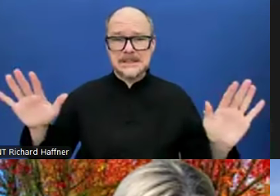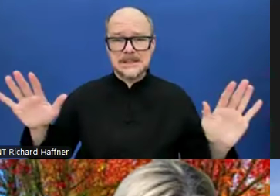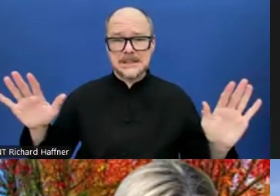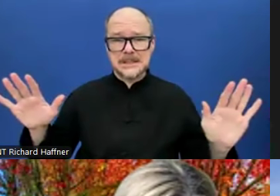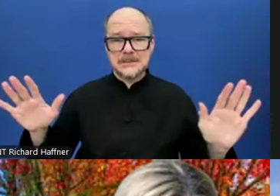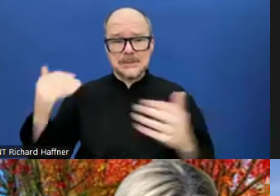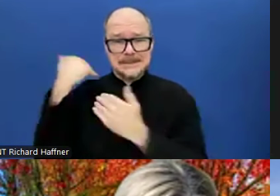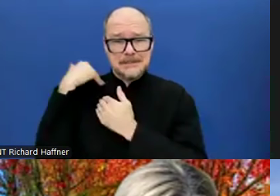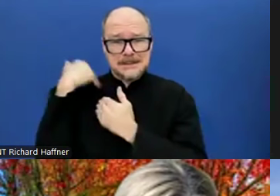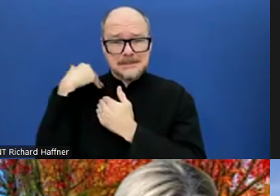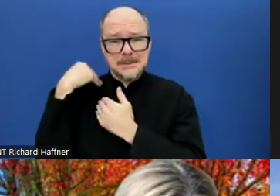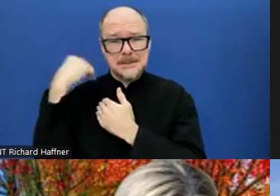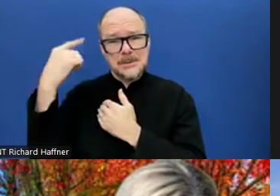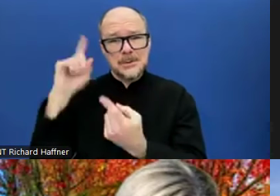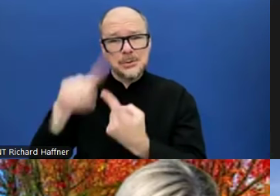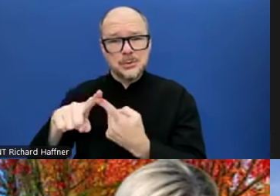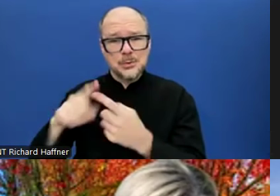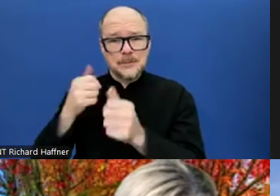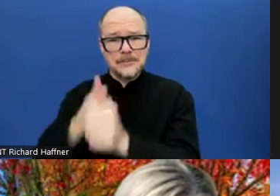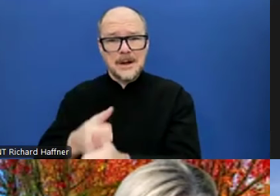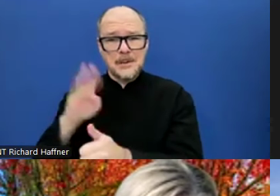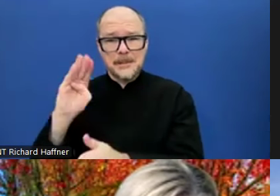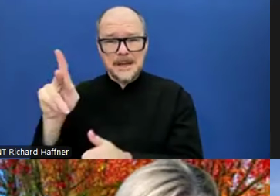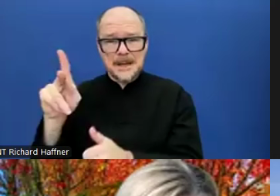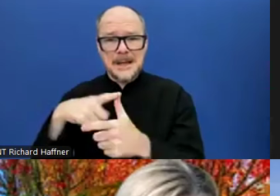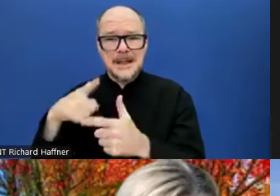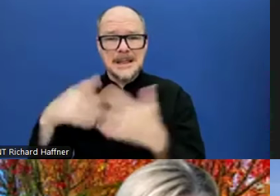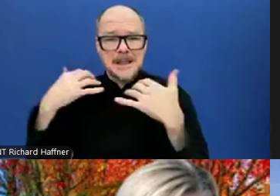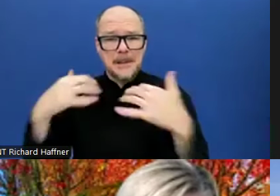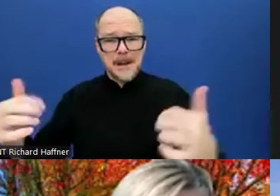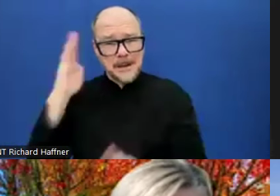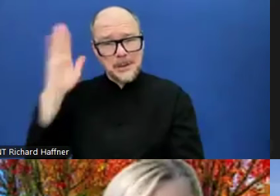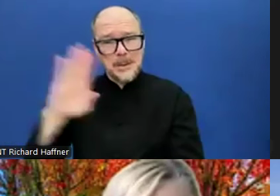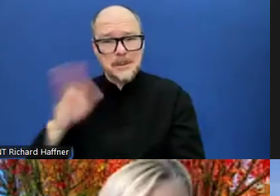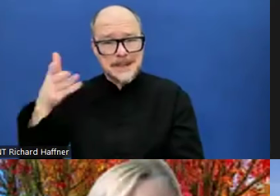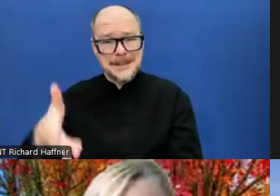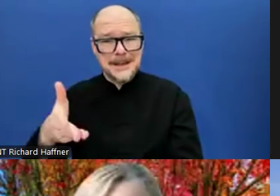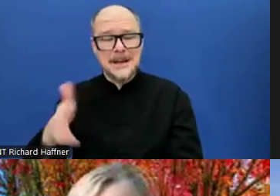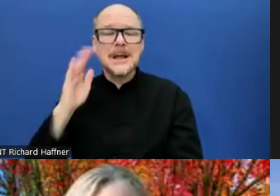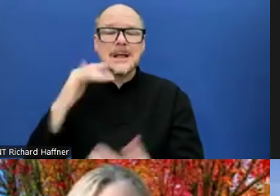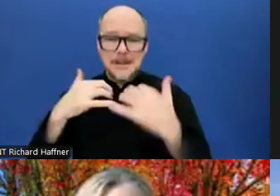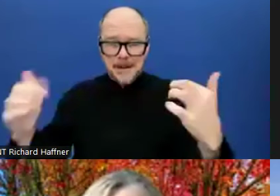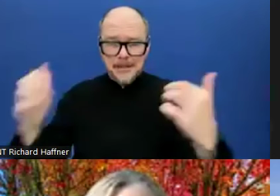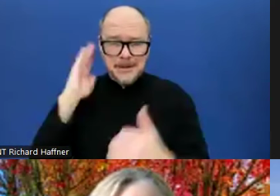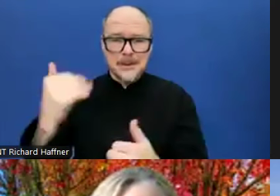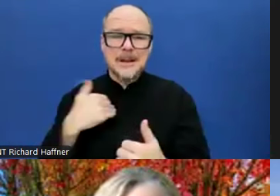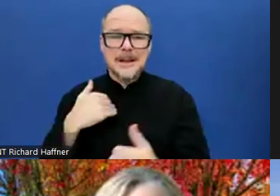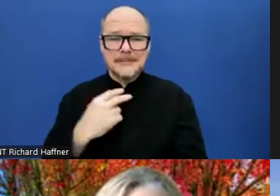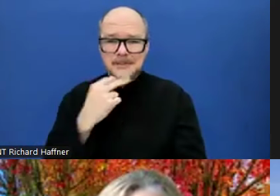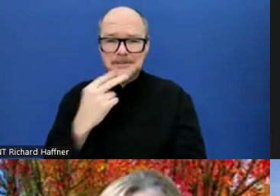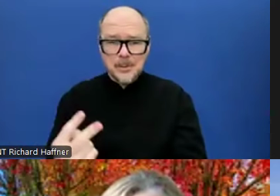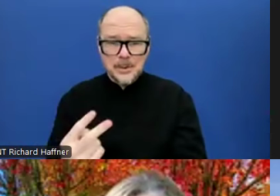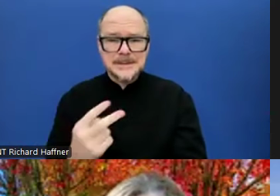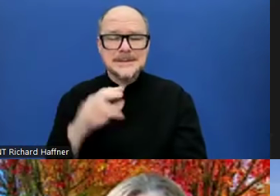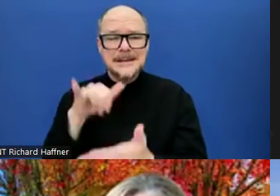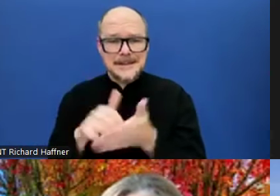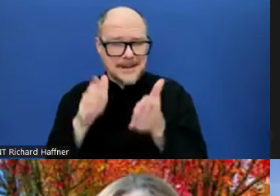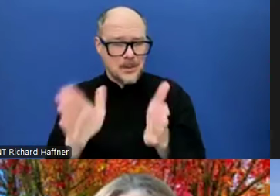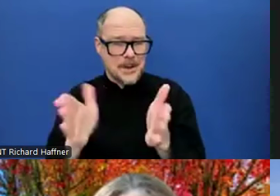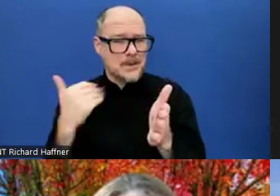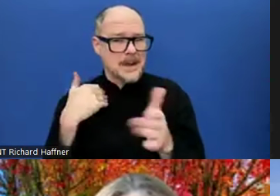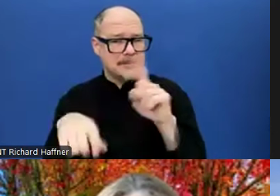responsible to Bagley Keene, then the public will be there. The public will have a voice. And that way we get the